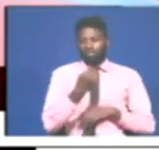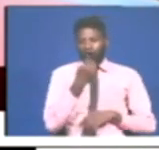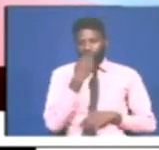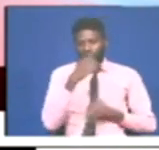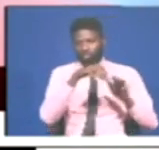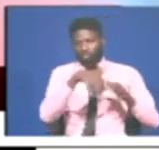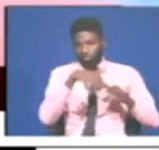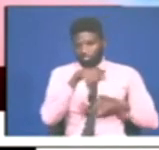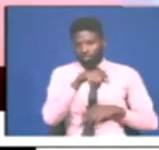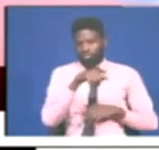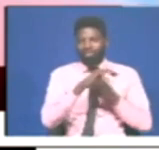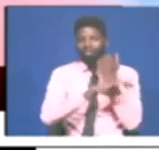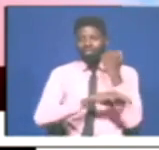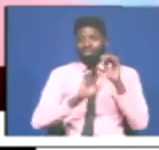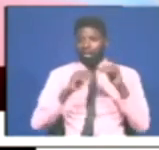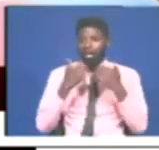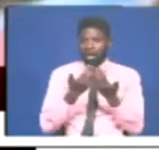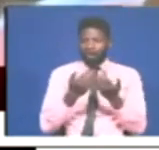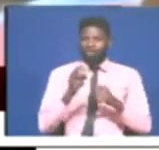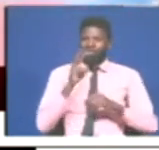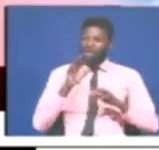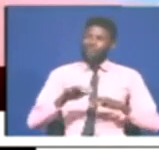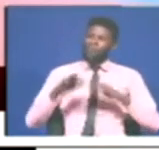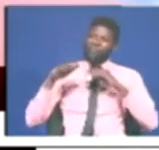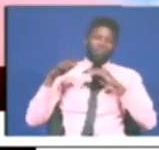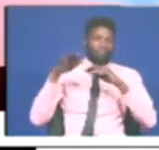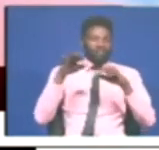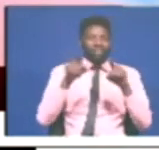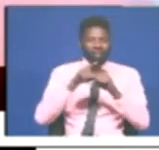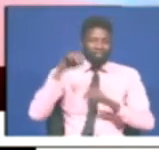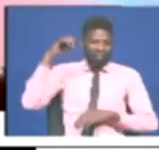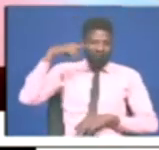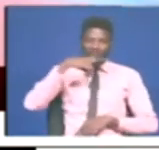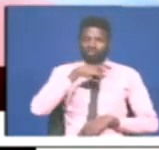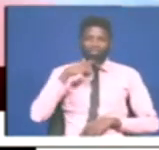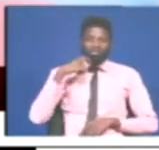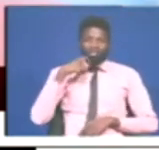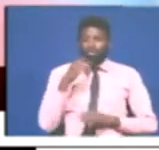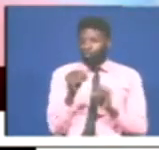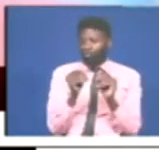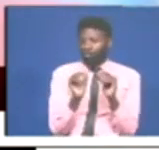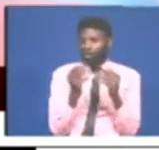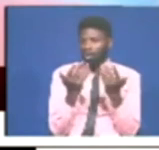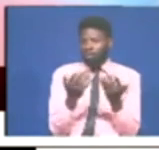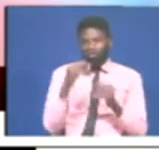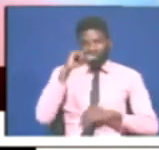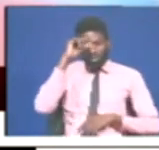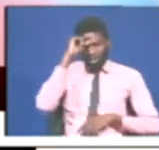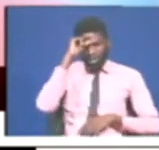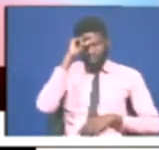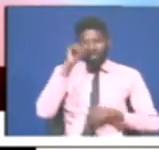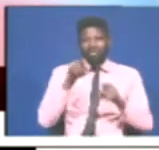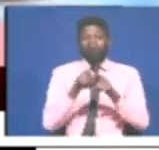as evidenced by frequent floods and drought. To respond to this and build production resilience, the government initiated